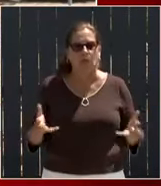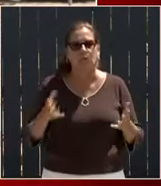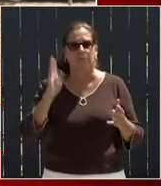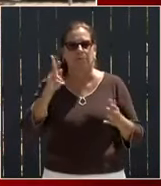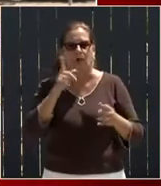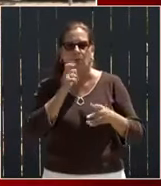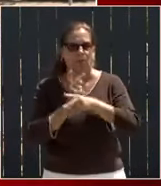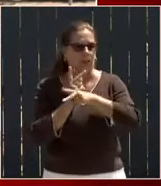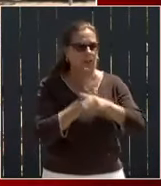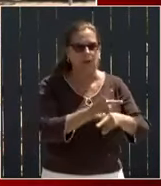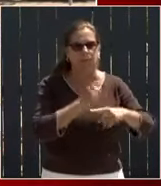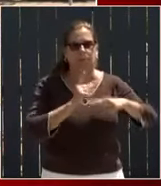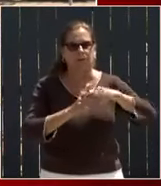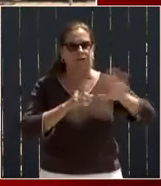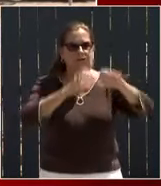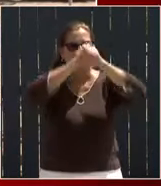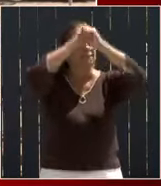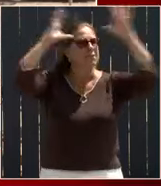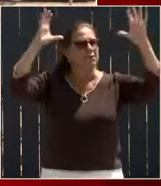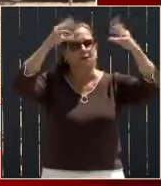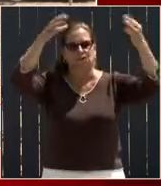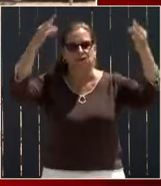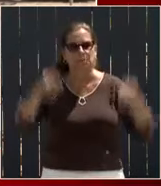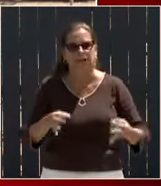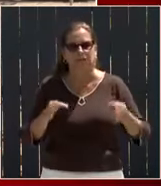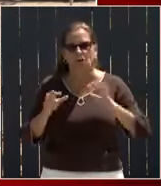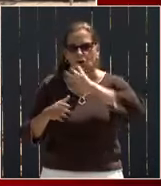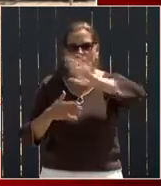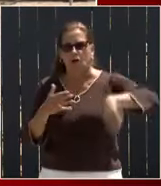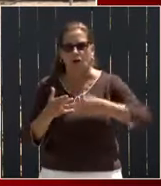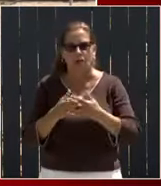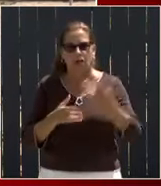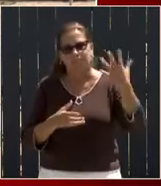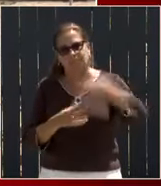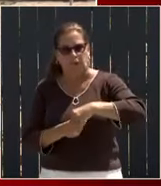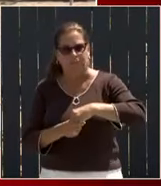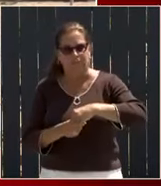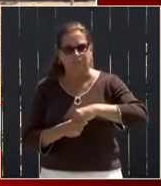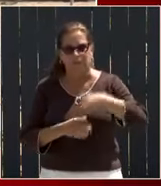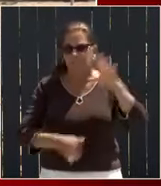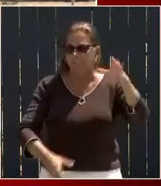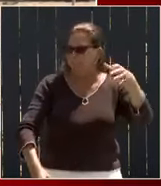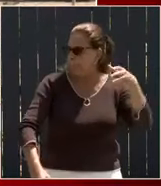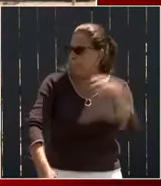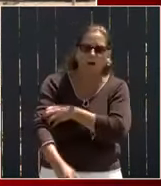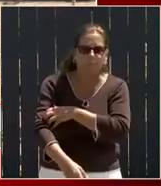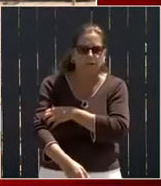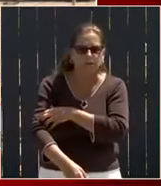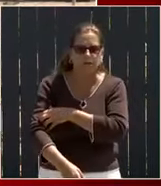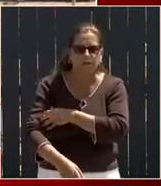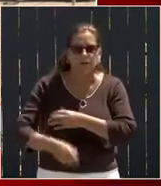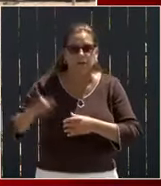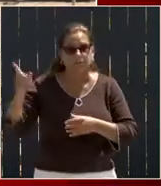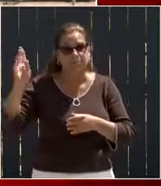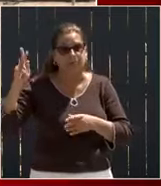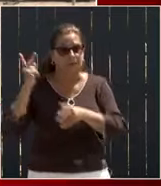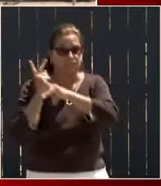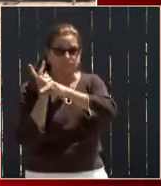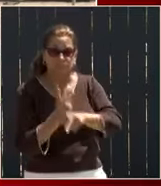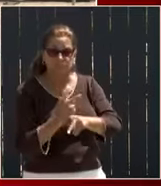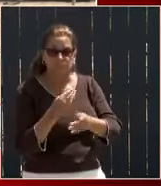will be a couple of the lenders that were influential in making this story become a reality. And first is going to be Tony Marquez